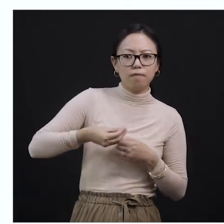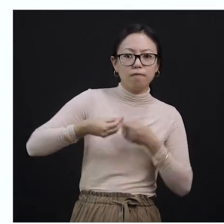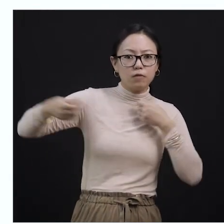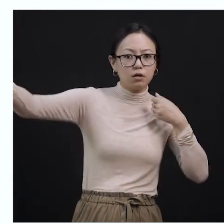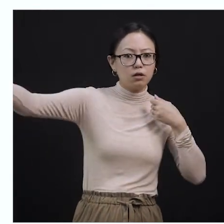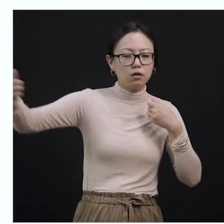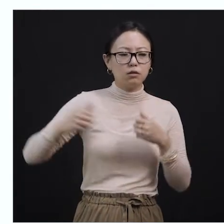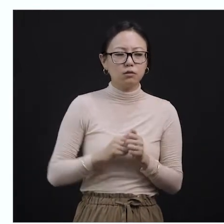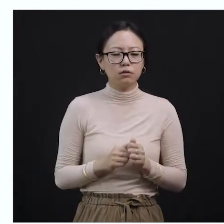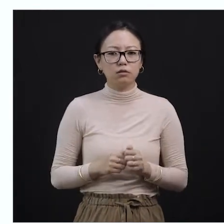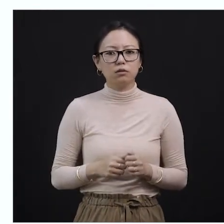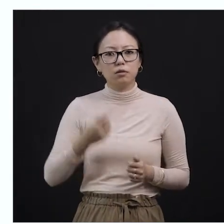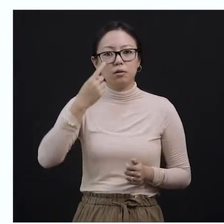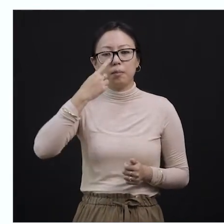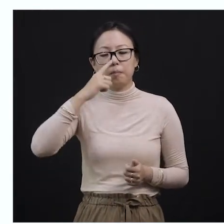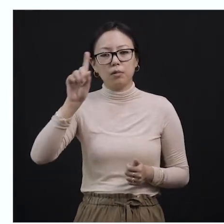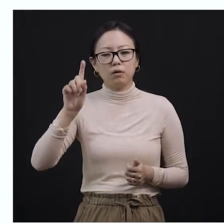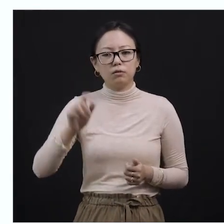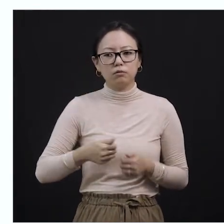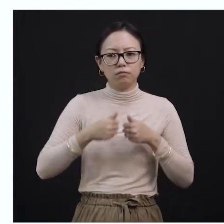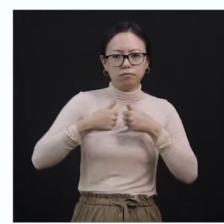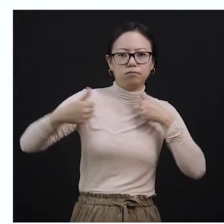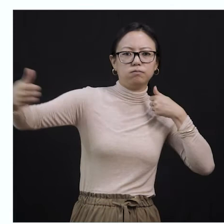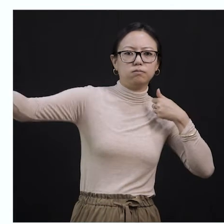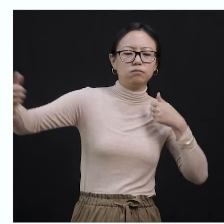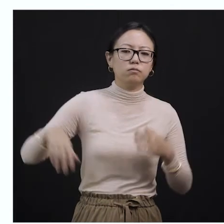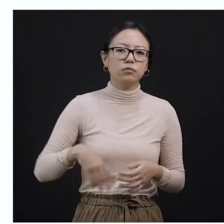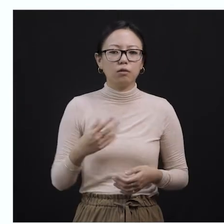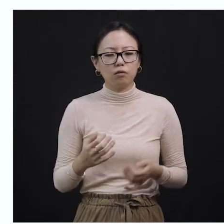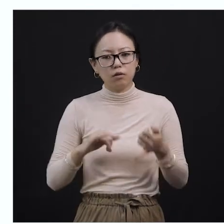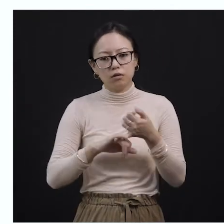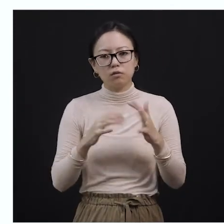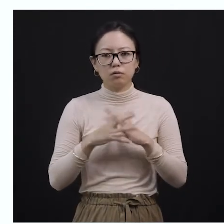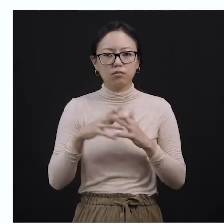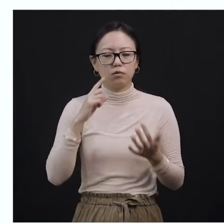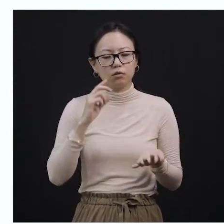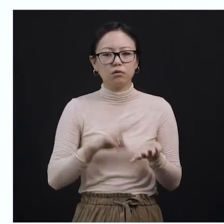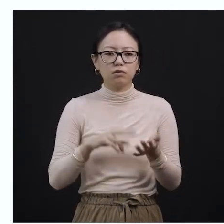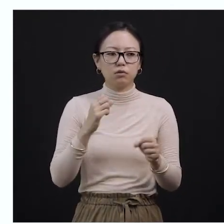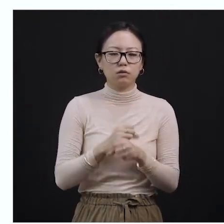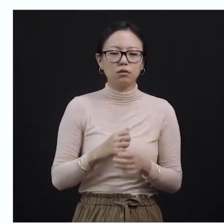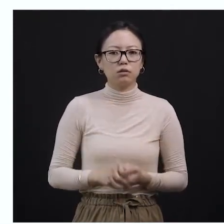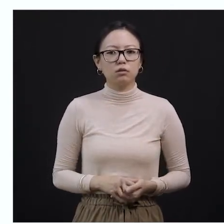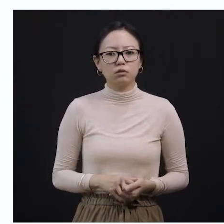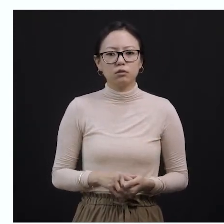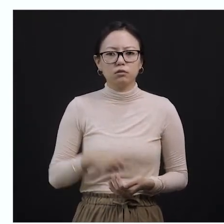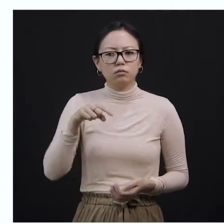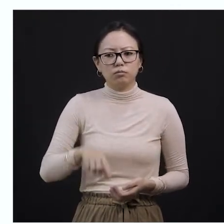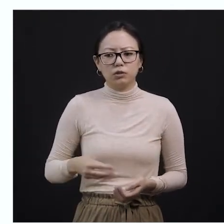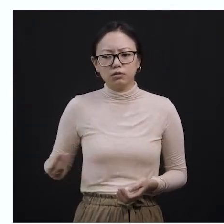say that she is farthest from the swing. All right, children? So this is about nearest